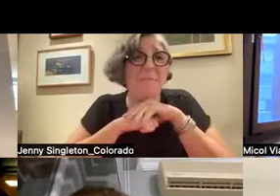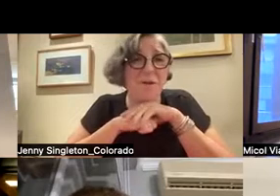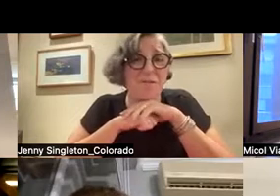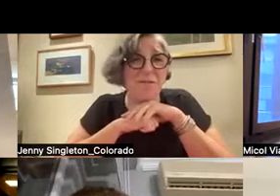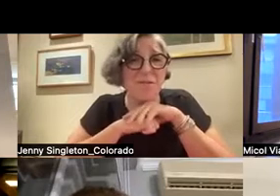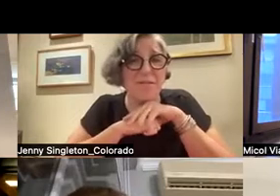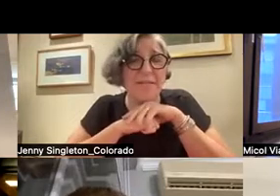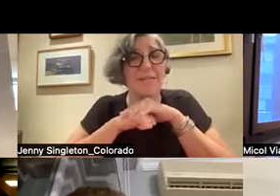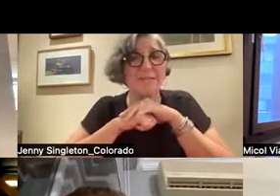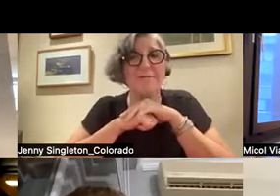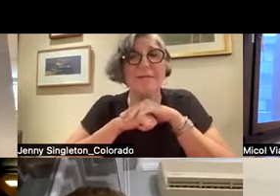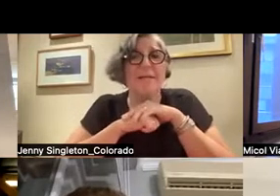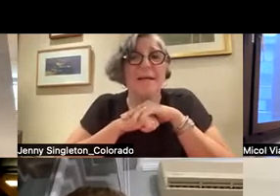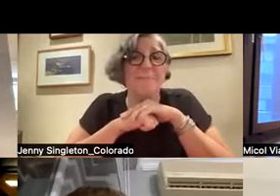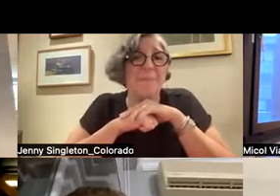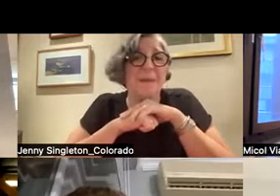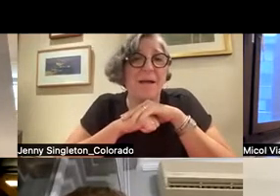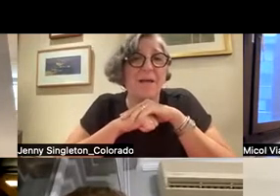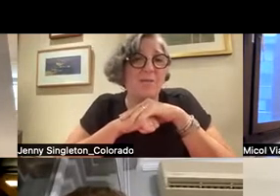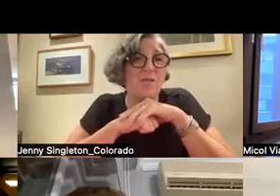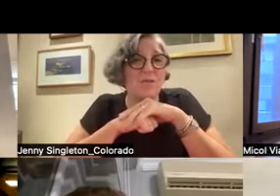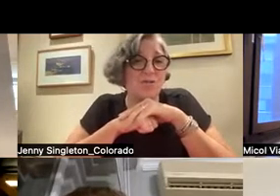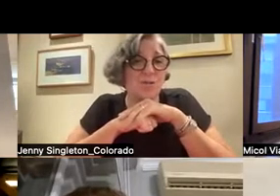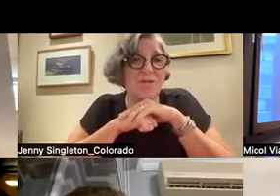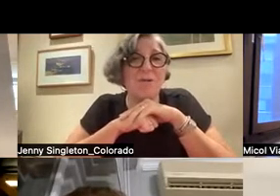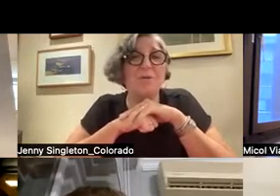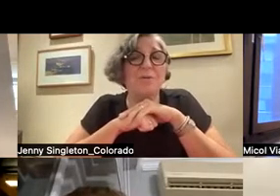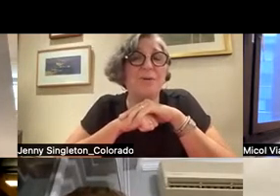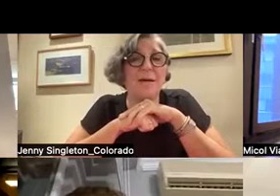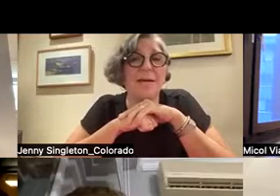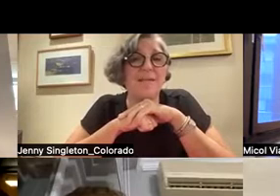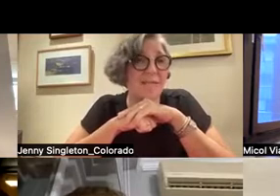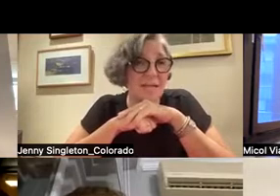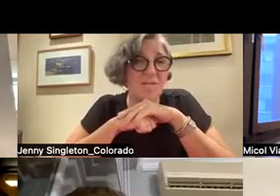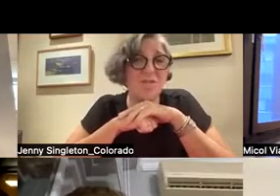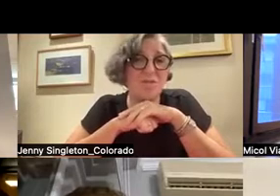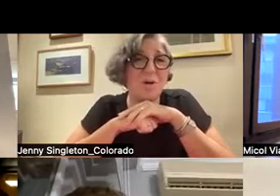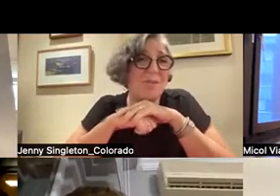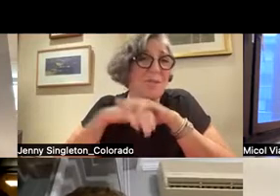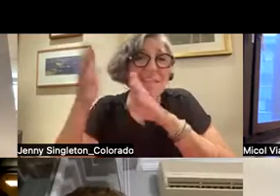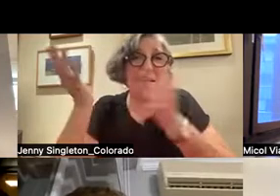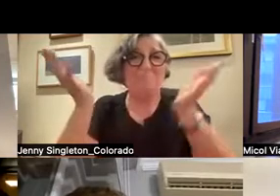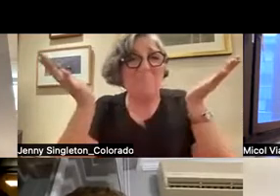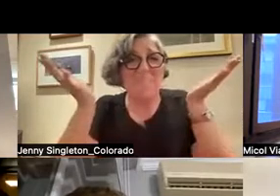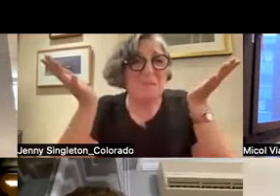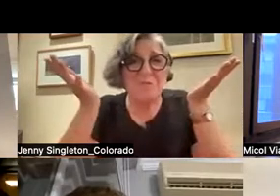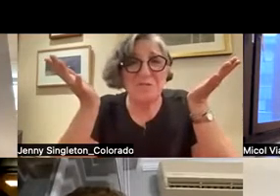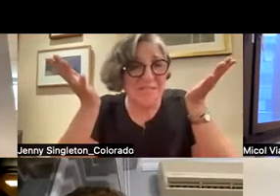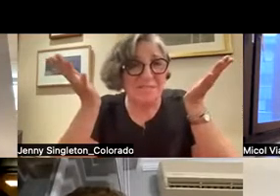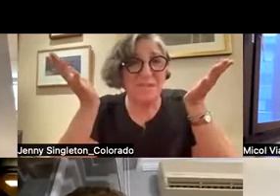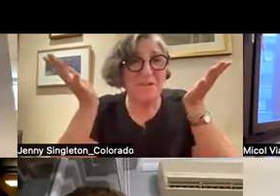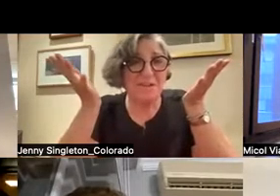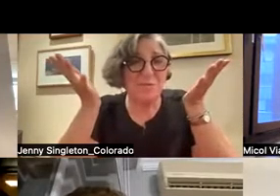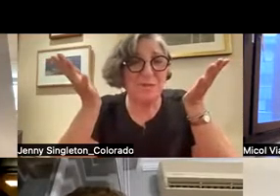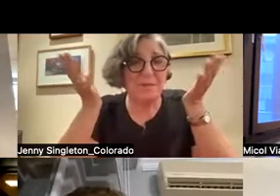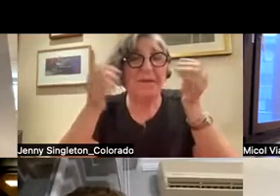own personal story of my own 2 children who I signed to. I would say 10%